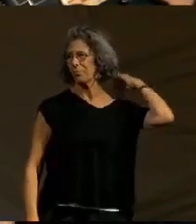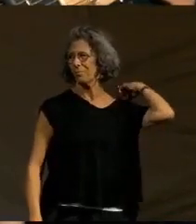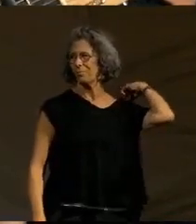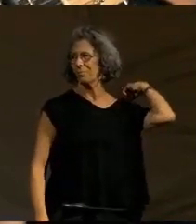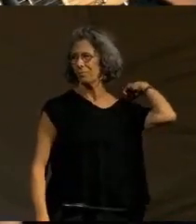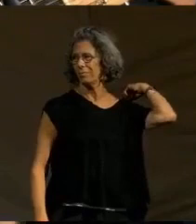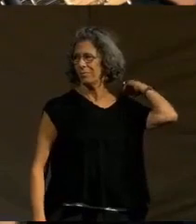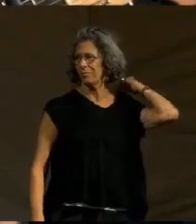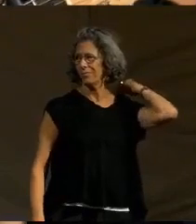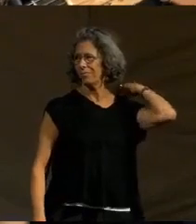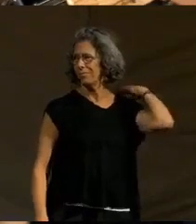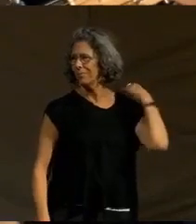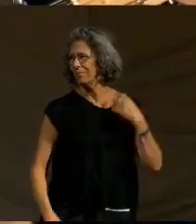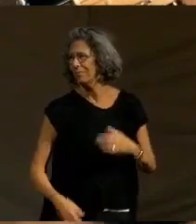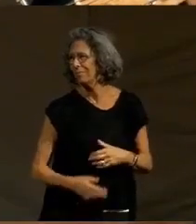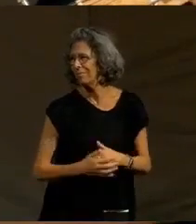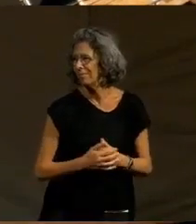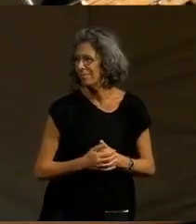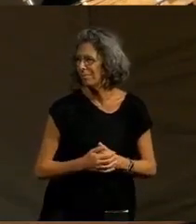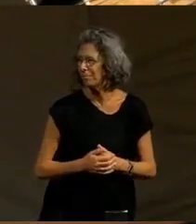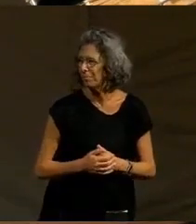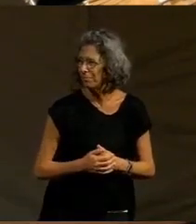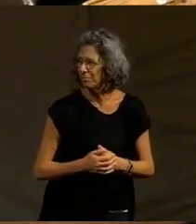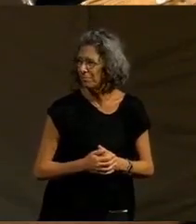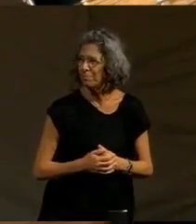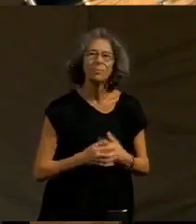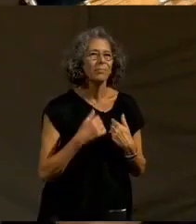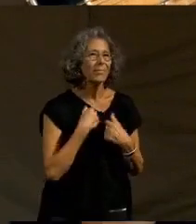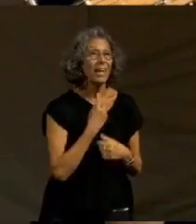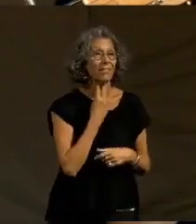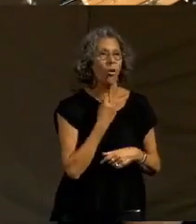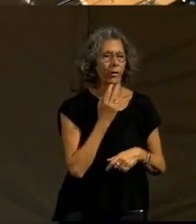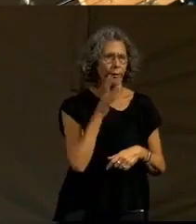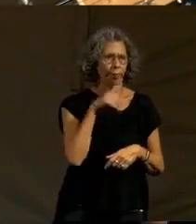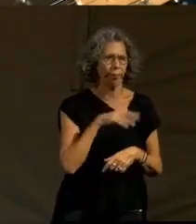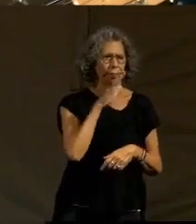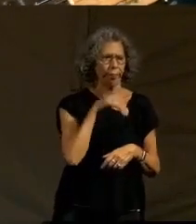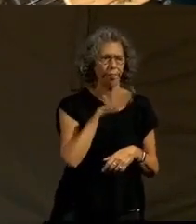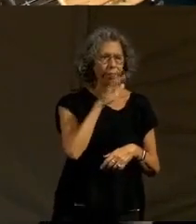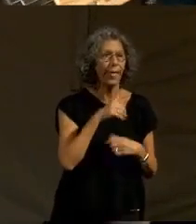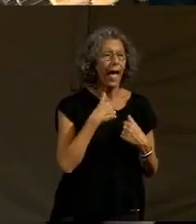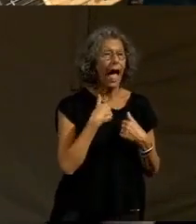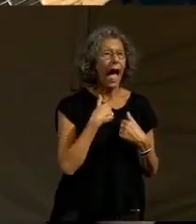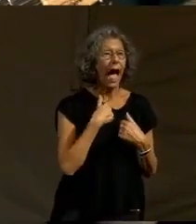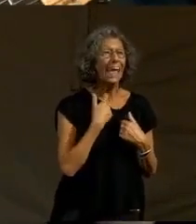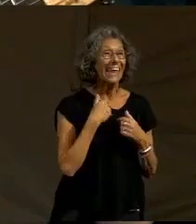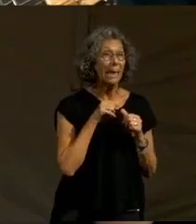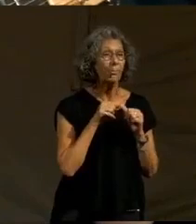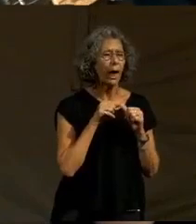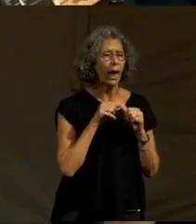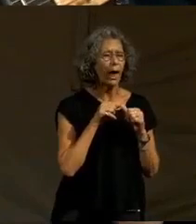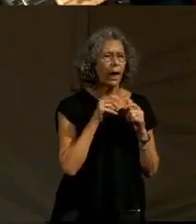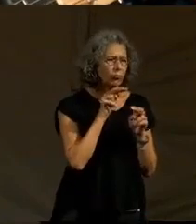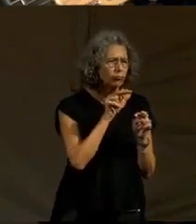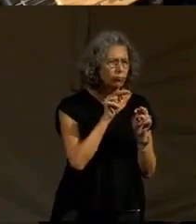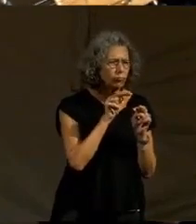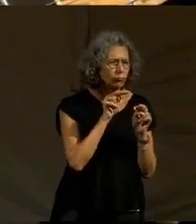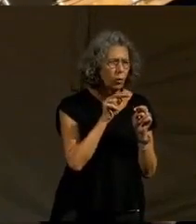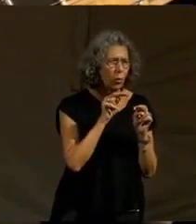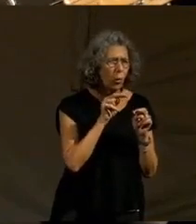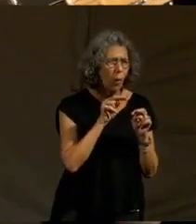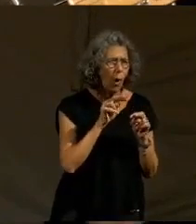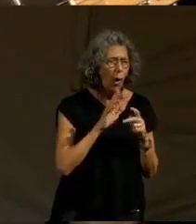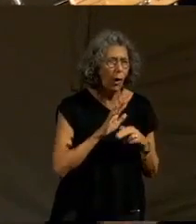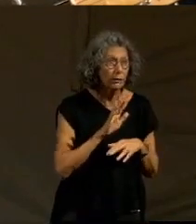I keep a close watch on his heart of mine. And I don't let